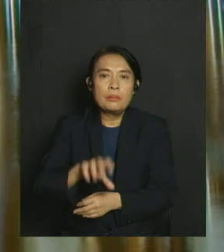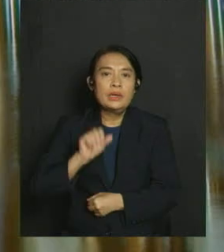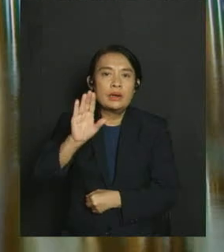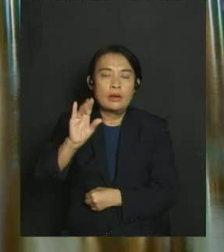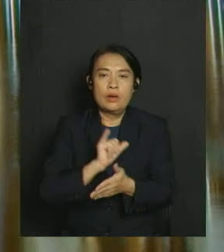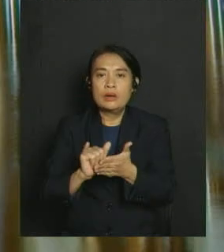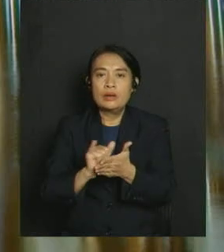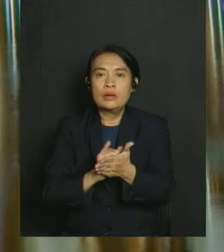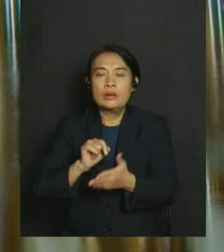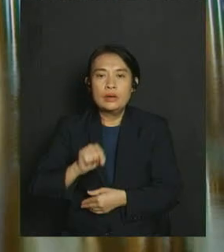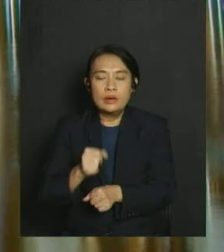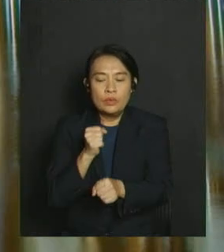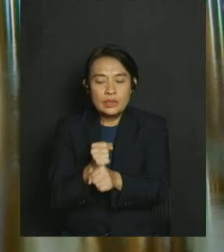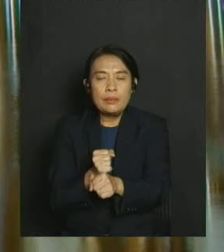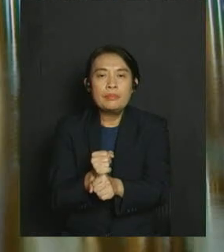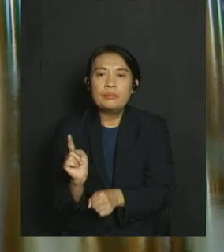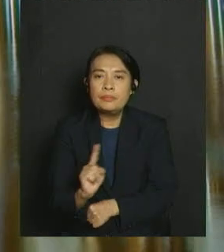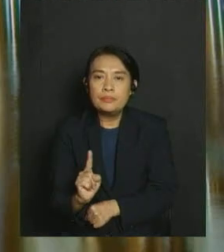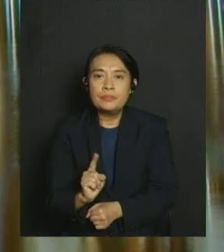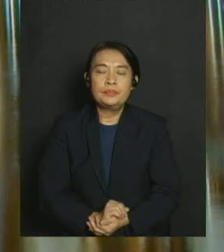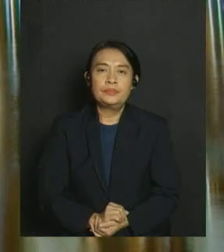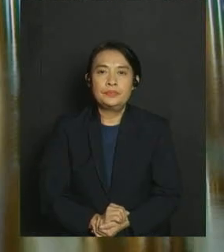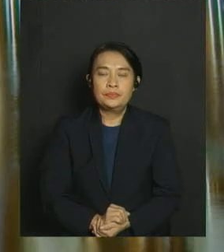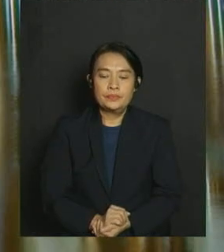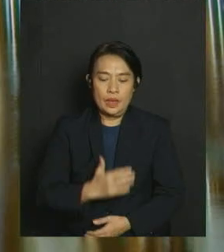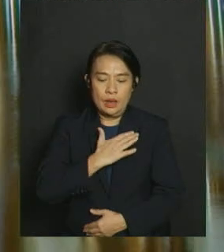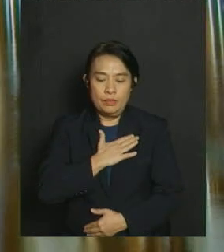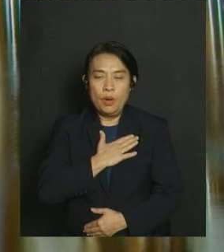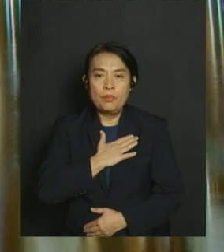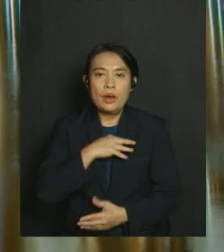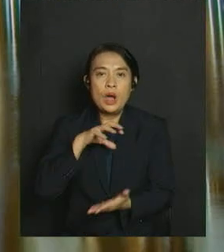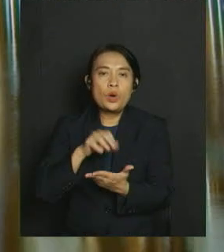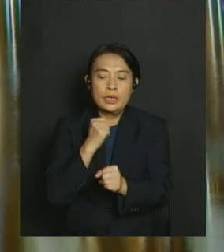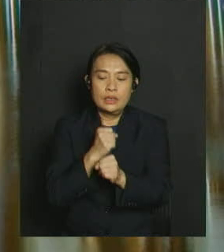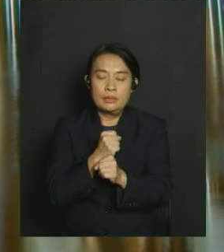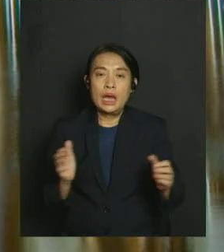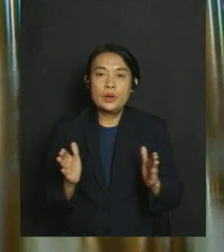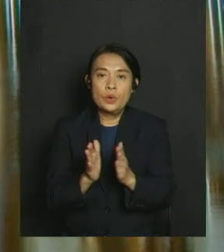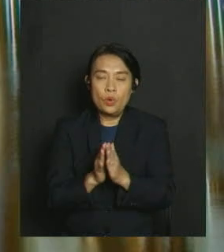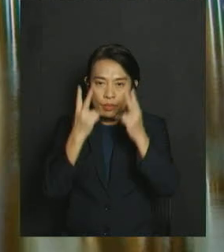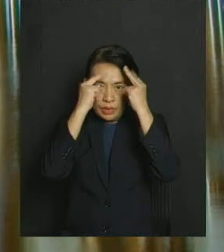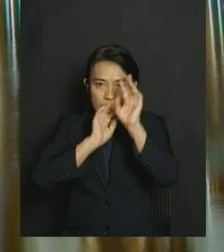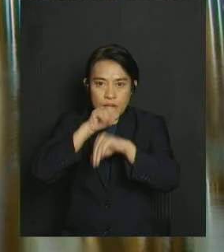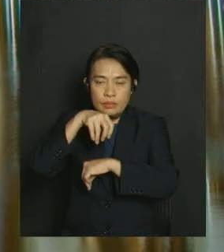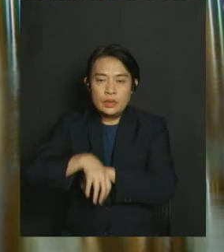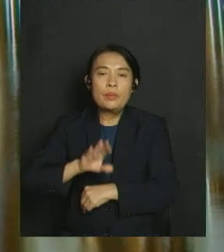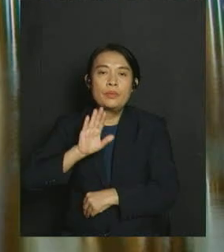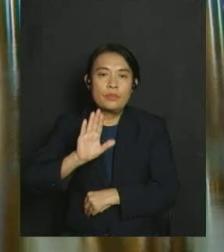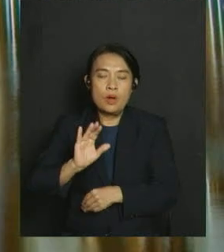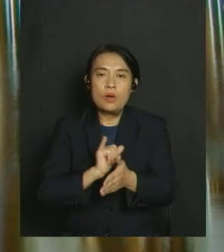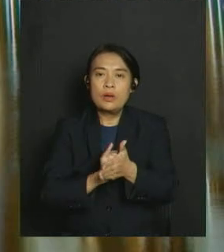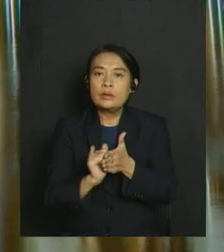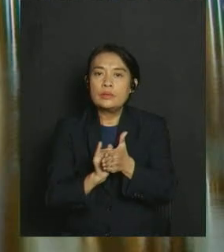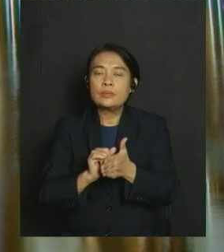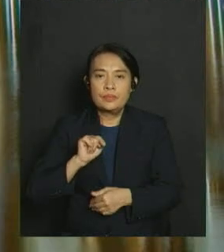for one of the great mayors, probably I would consider the greatest mayor, Michael Bloomberg, and one of the greatest cities in the